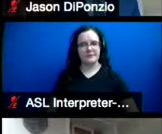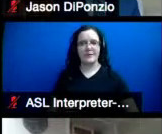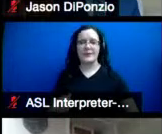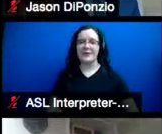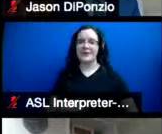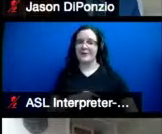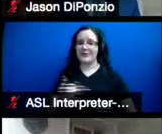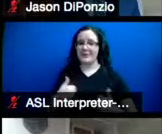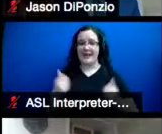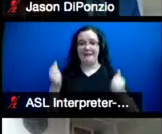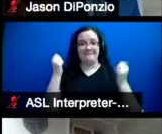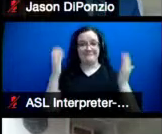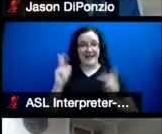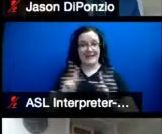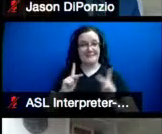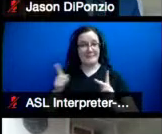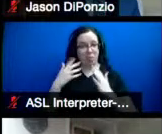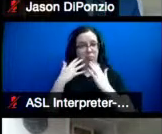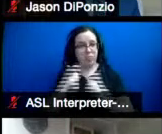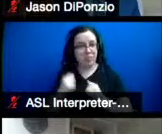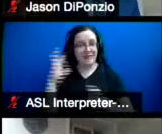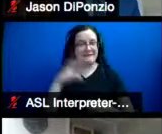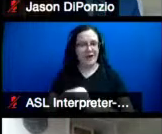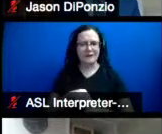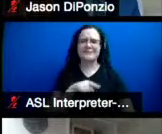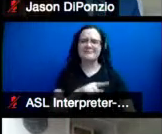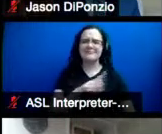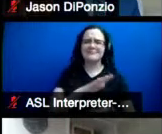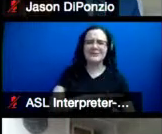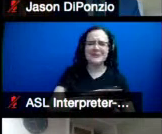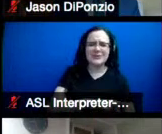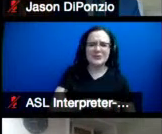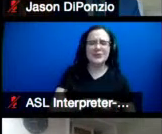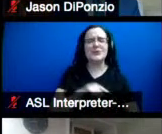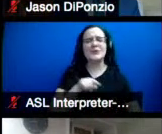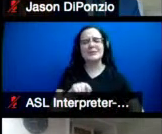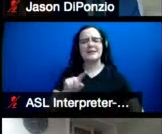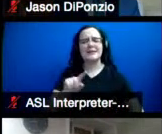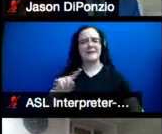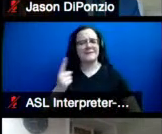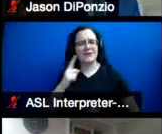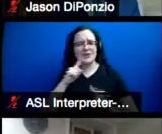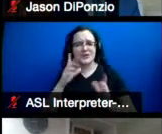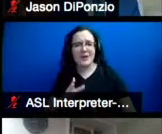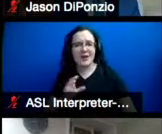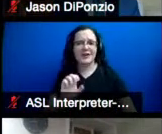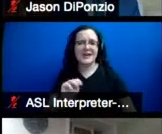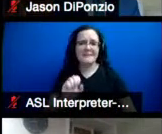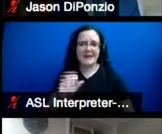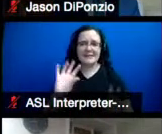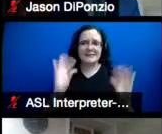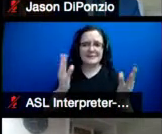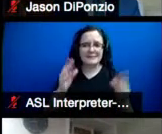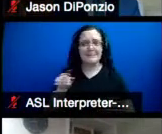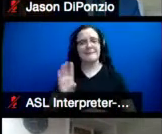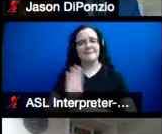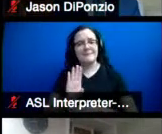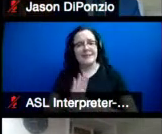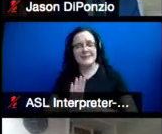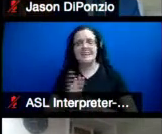of stakeholders involved. We've got schools, first responders, businesses, residents,